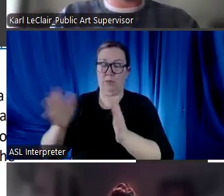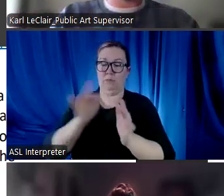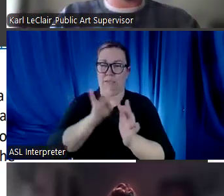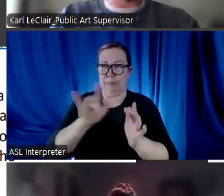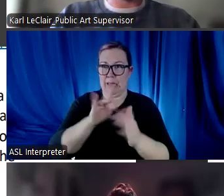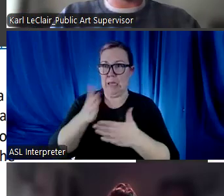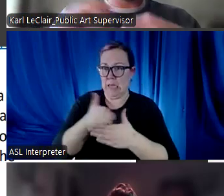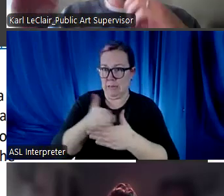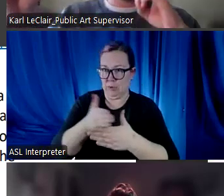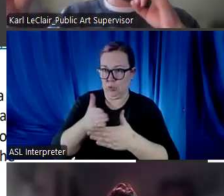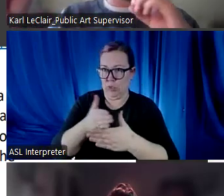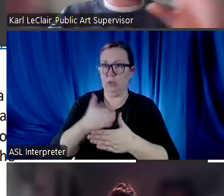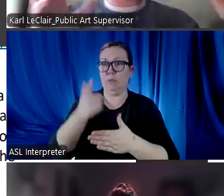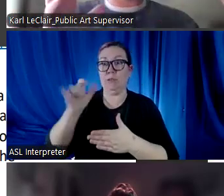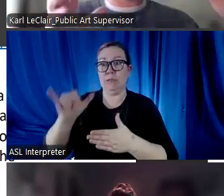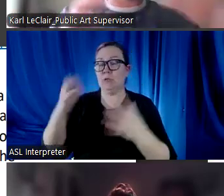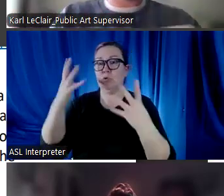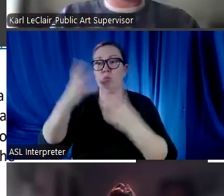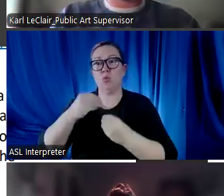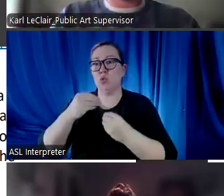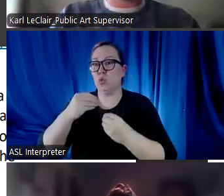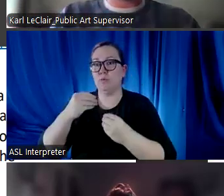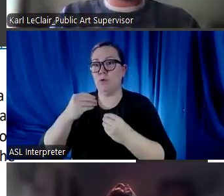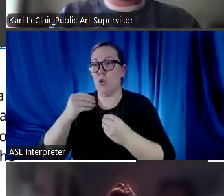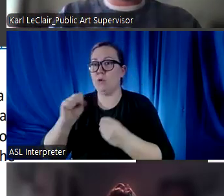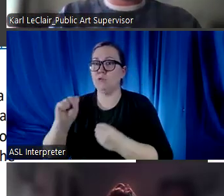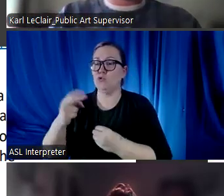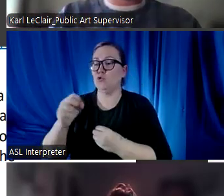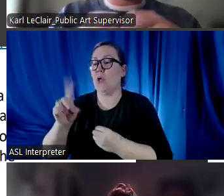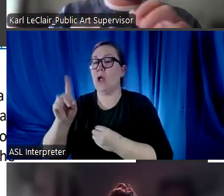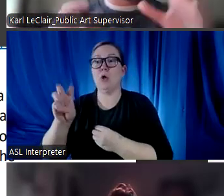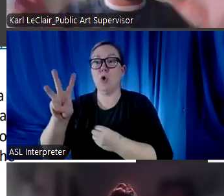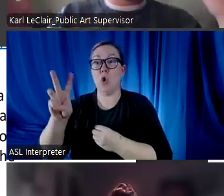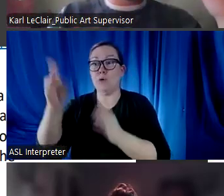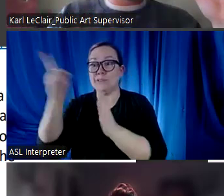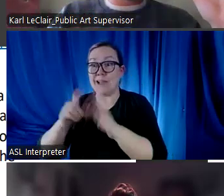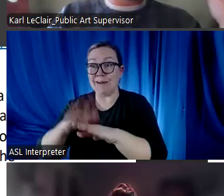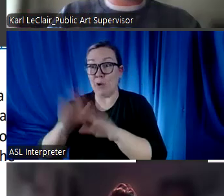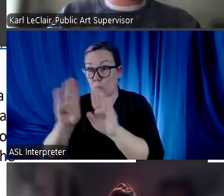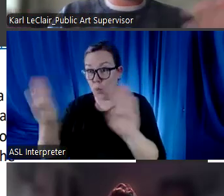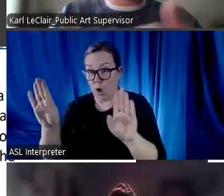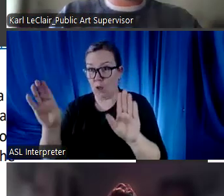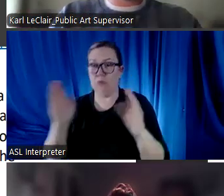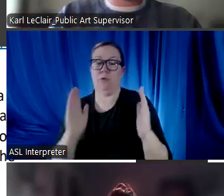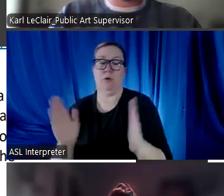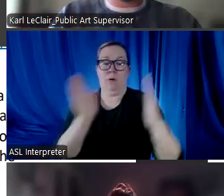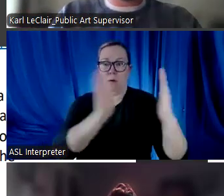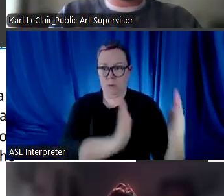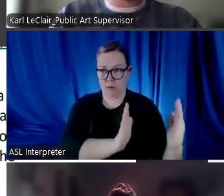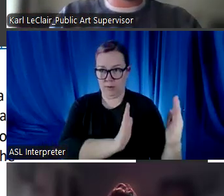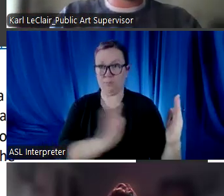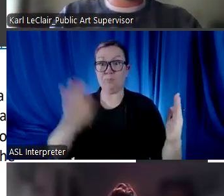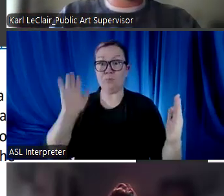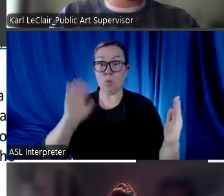really beautiful shadow design across the wall. But this artwork opportunity, there used to be an artwork there called